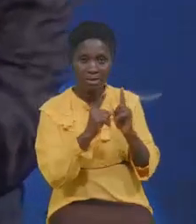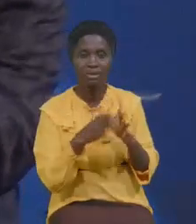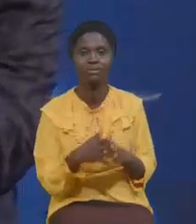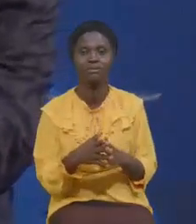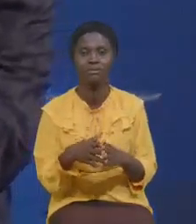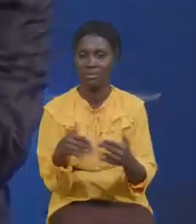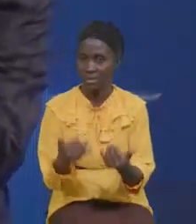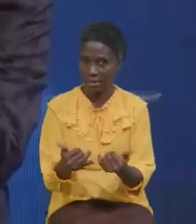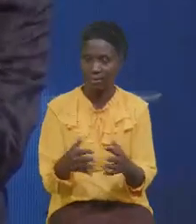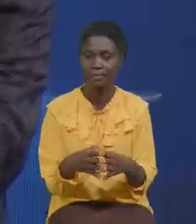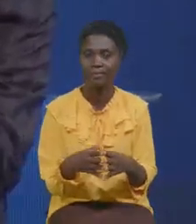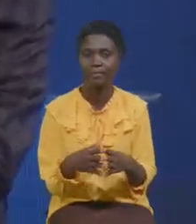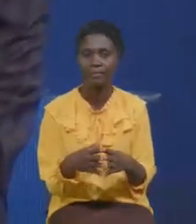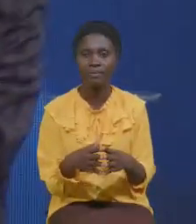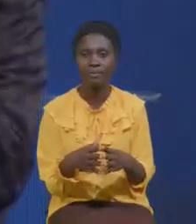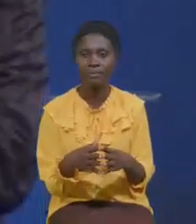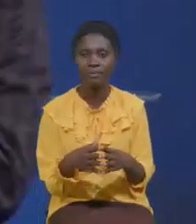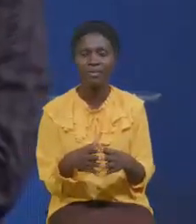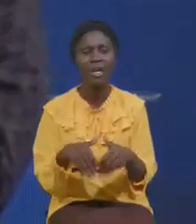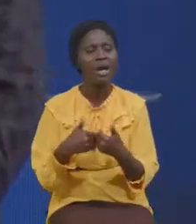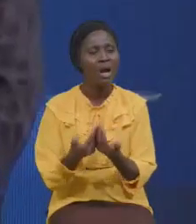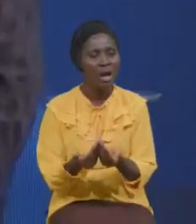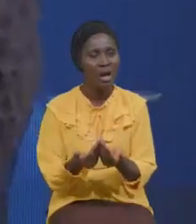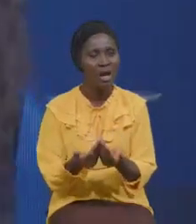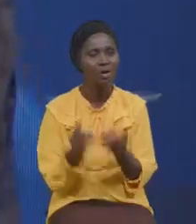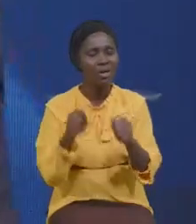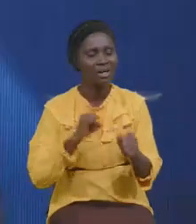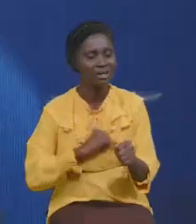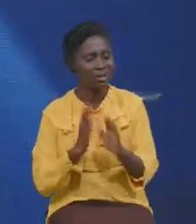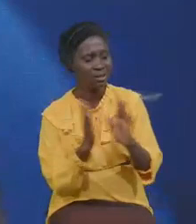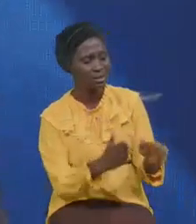Now, how do I lay something aside?